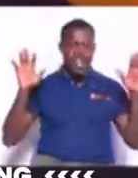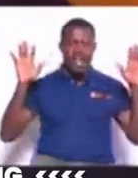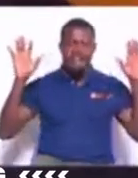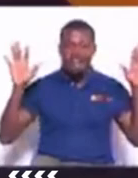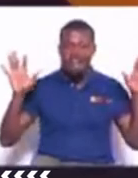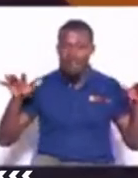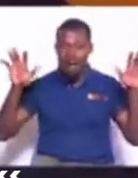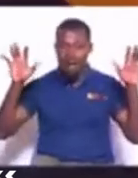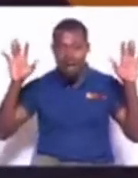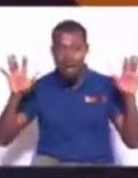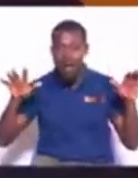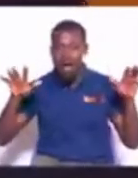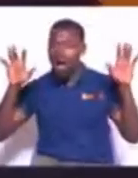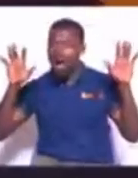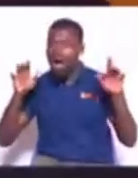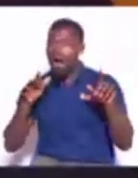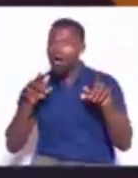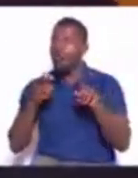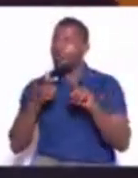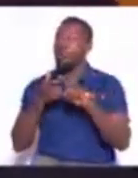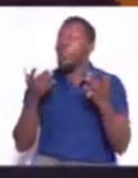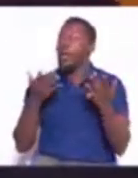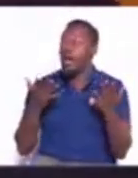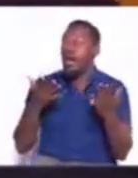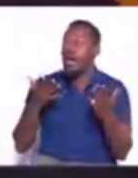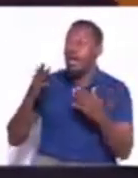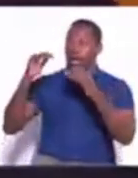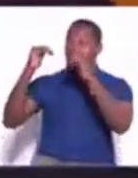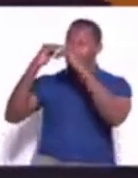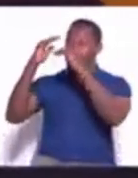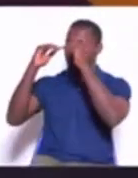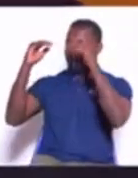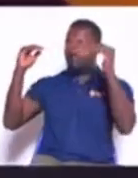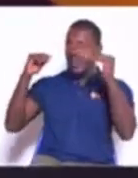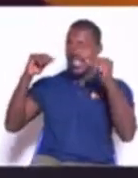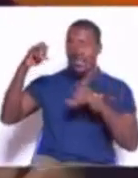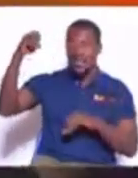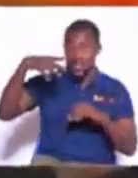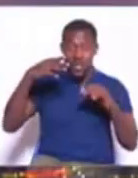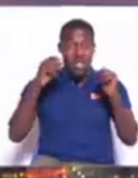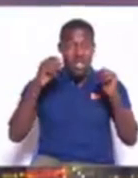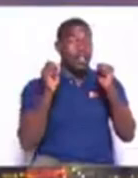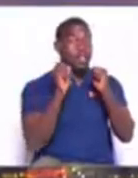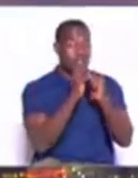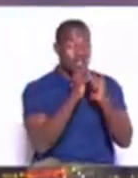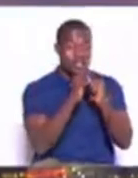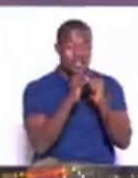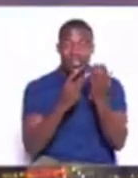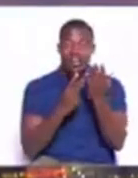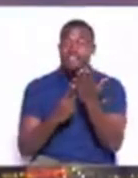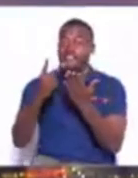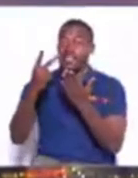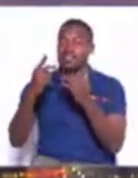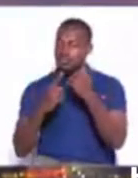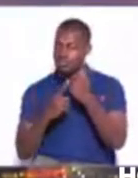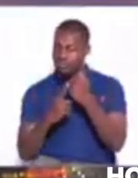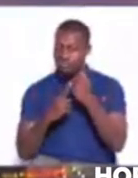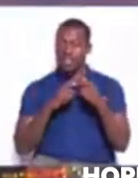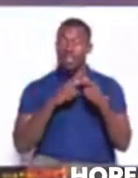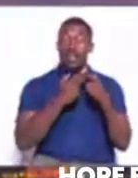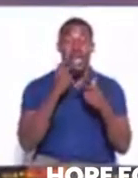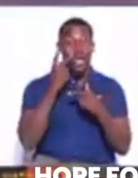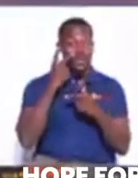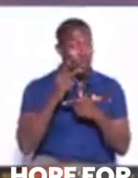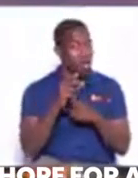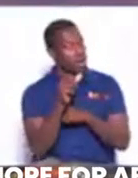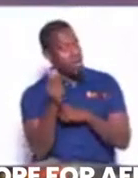that message last evening. Revelation 14, verse 6. Then I saw another angel flying in the middle of heaven.